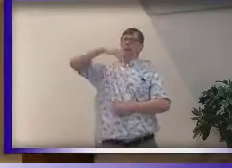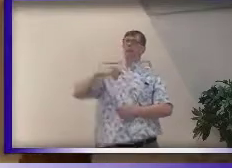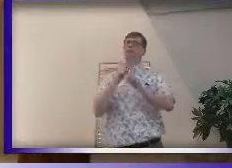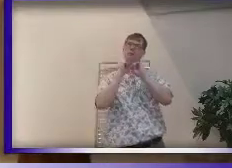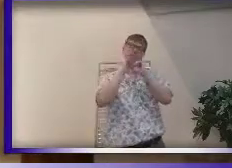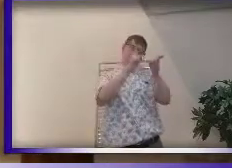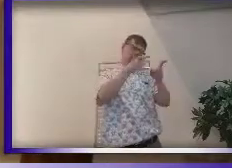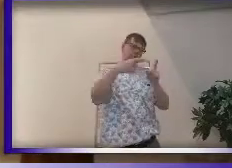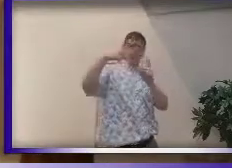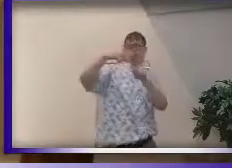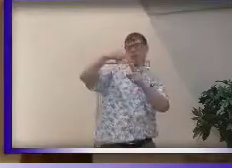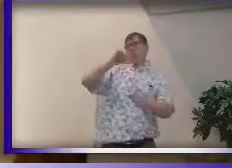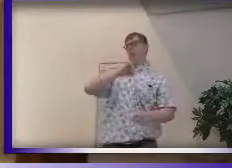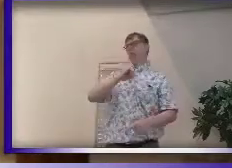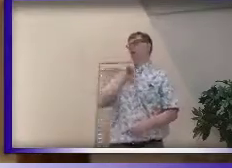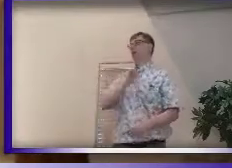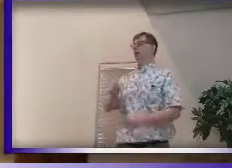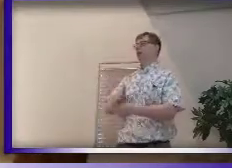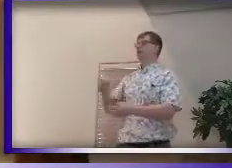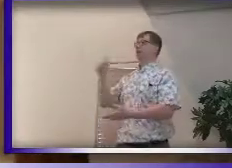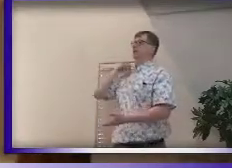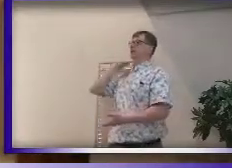about what it is I need to learn.